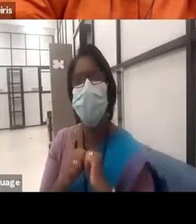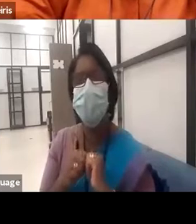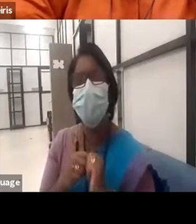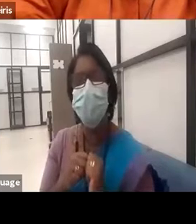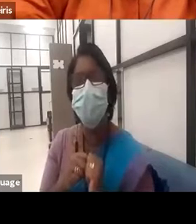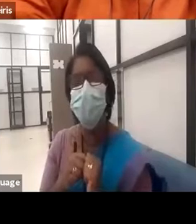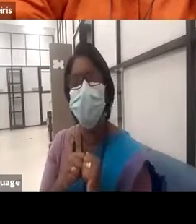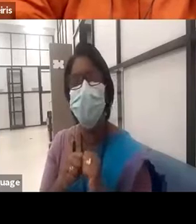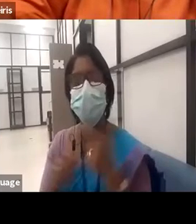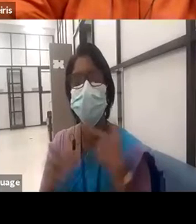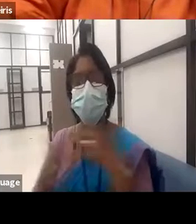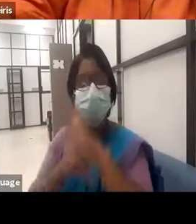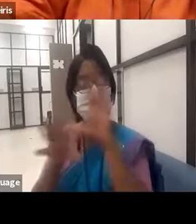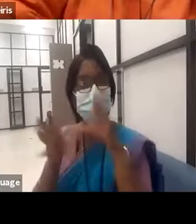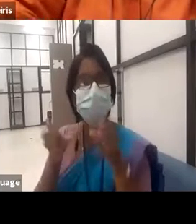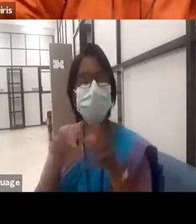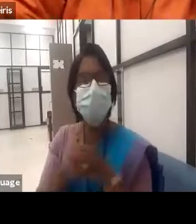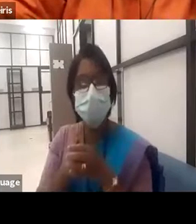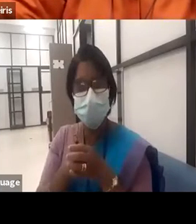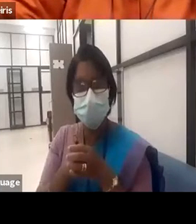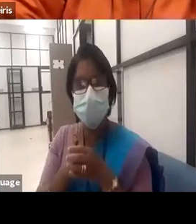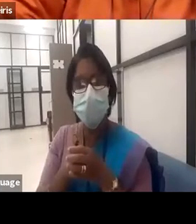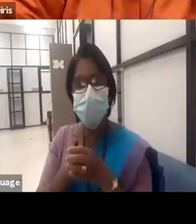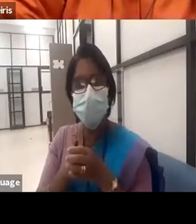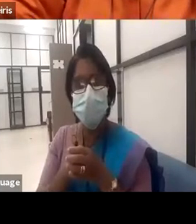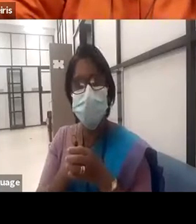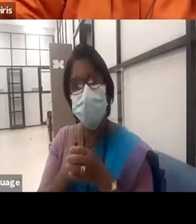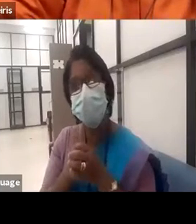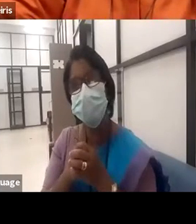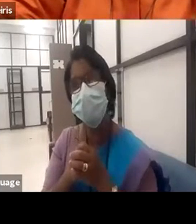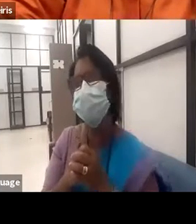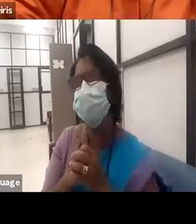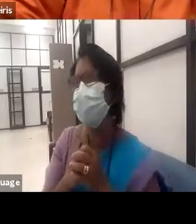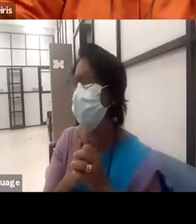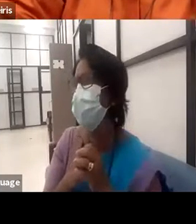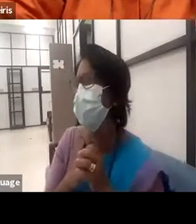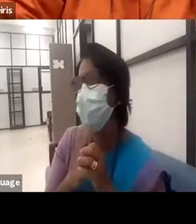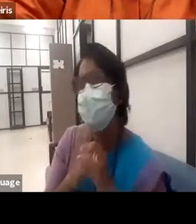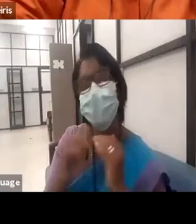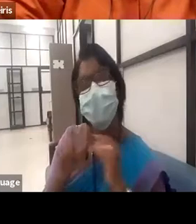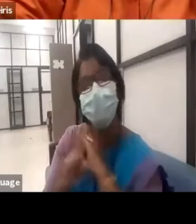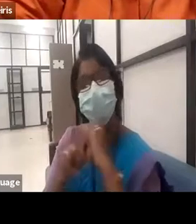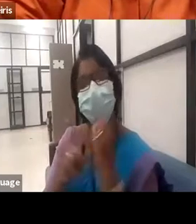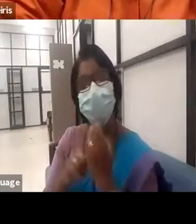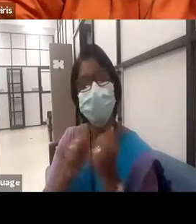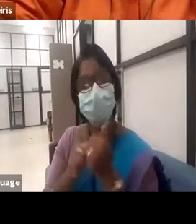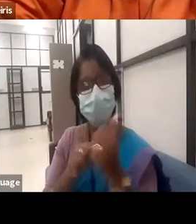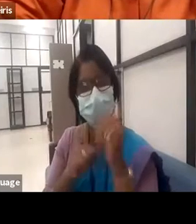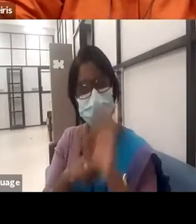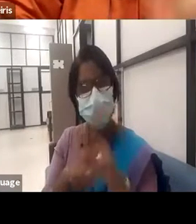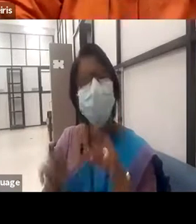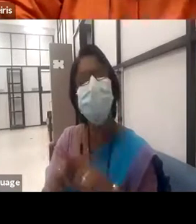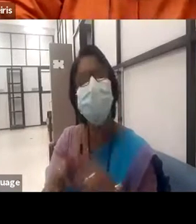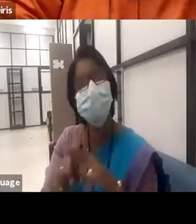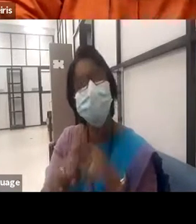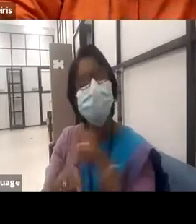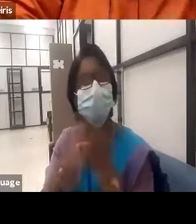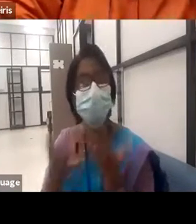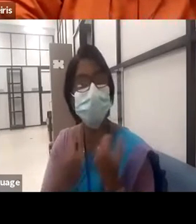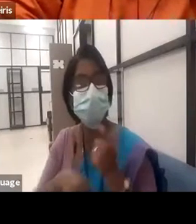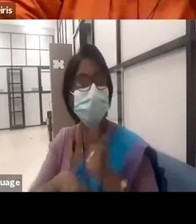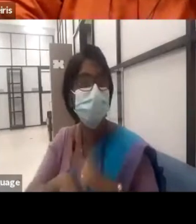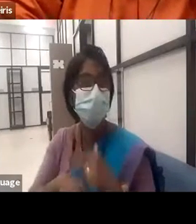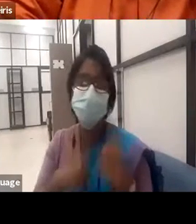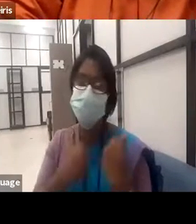to create a collaborative culture where the rich can, I mean, we need to create platforms where the rich can support